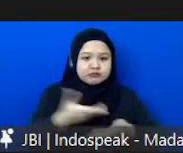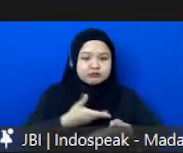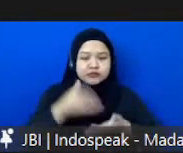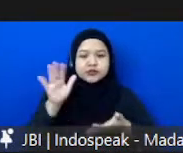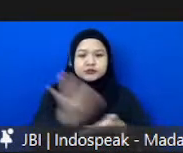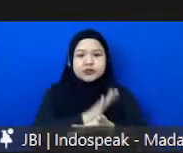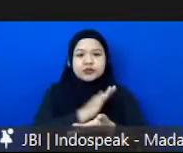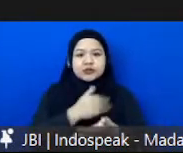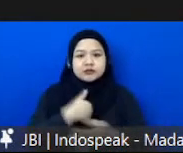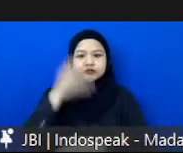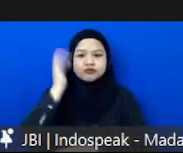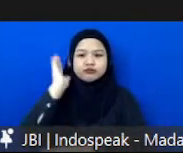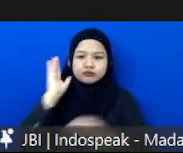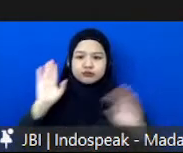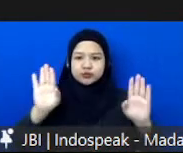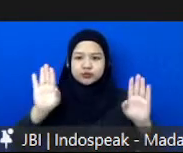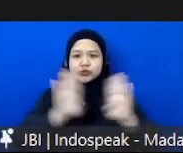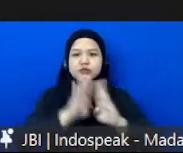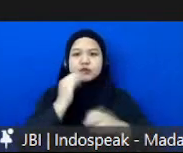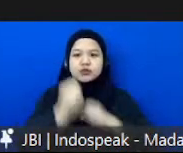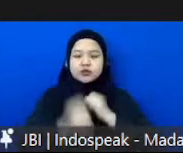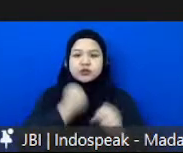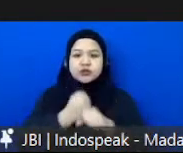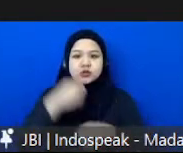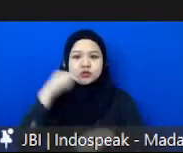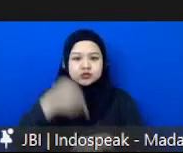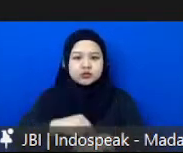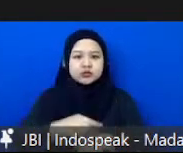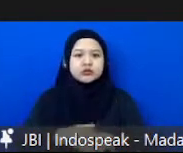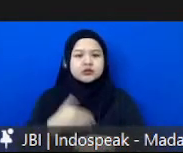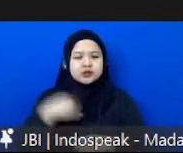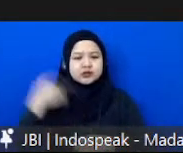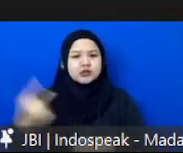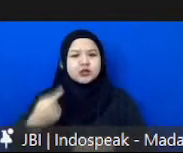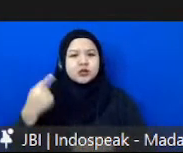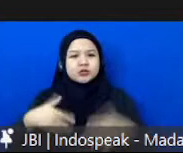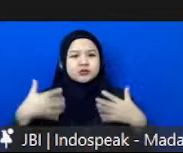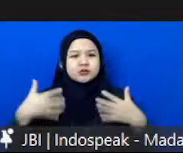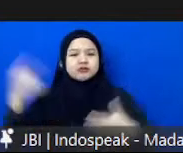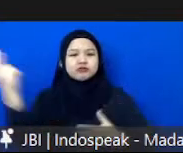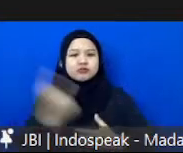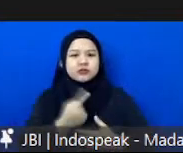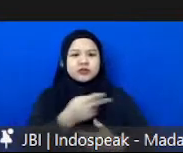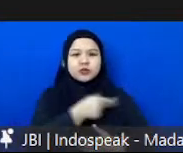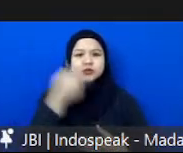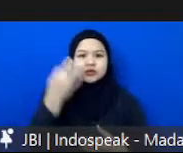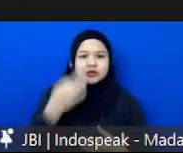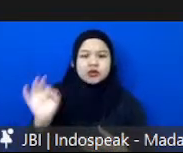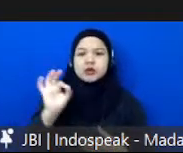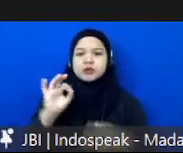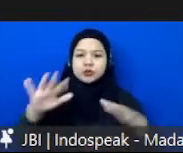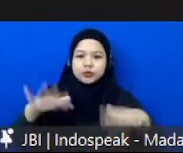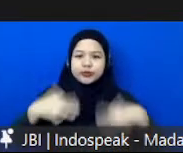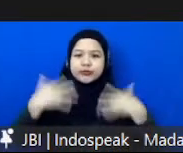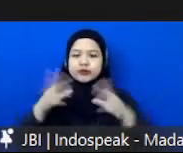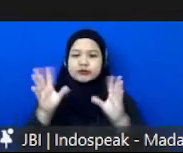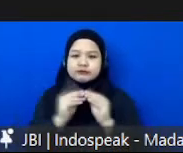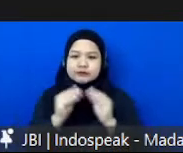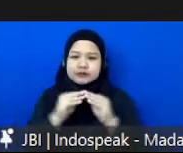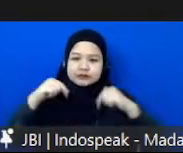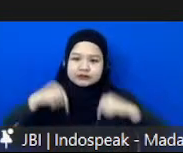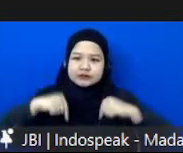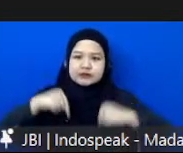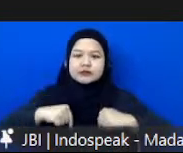closing remarks this year. I've always enjoyed attending the Indonesia Update conference, as this meeting is kind of unlike any